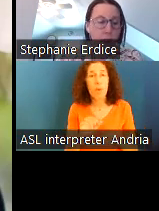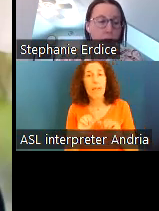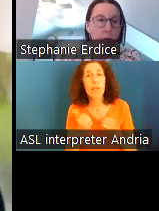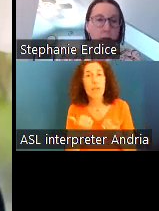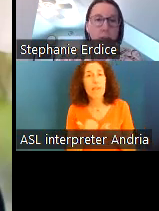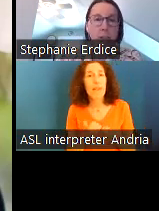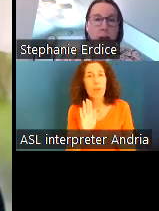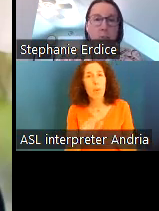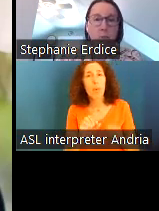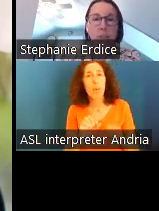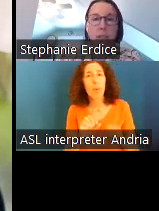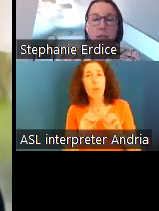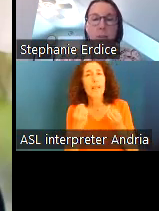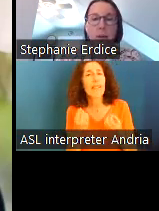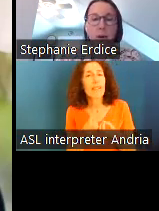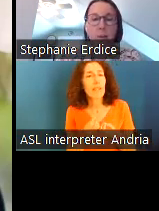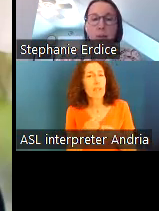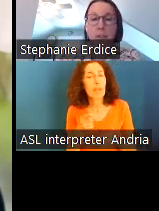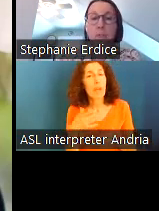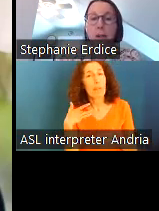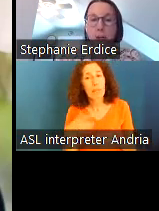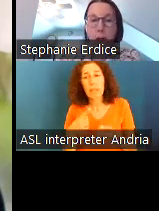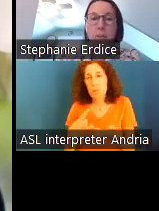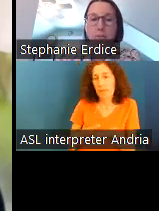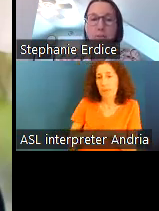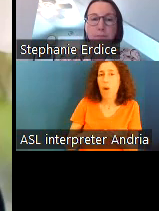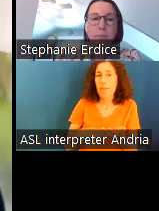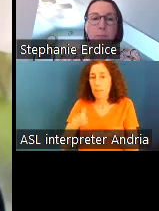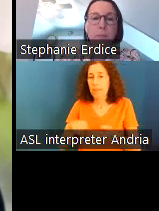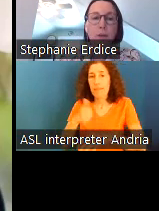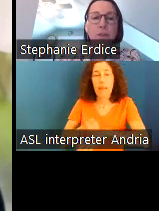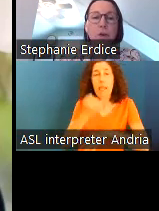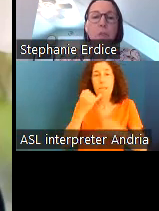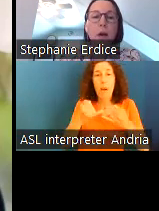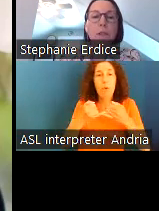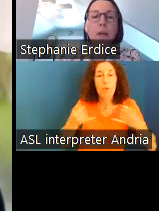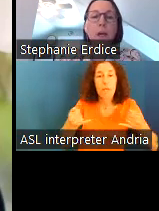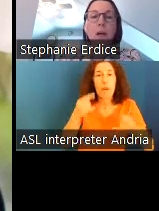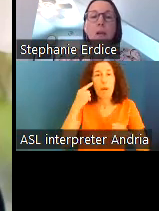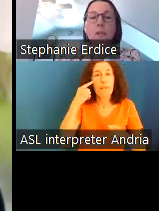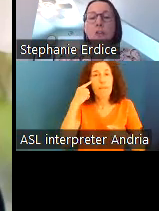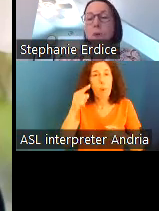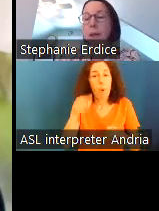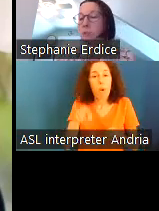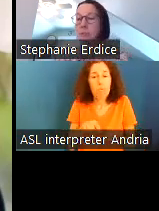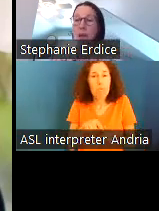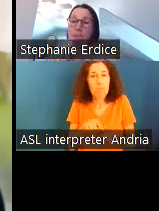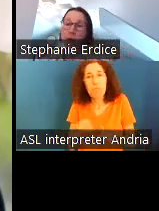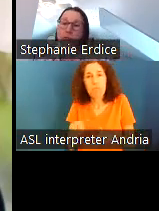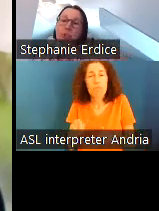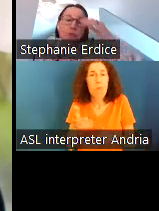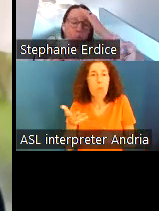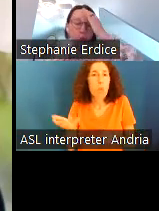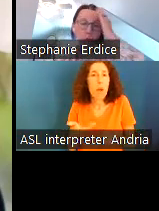then I have a slide. We'll see how many of our boundaries match up. So what does your agency